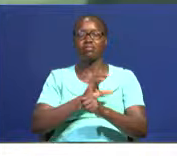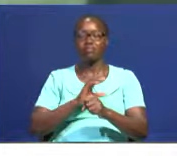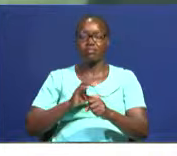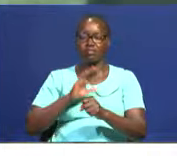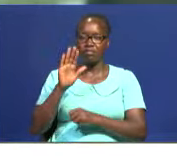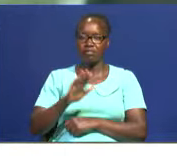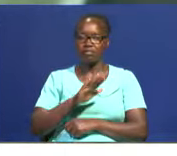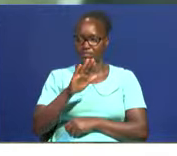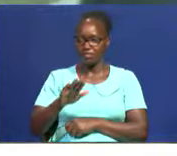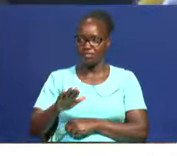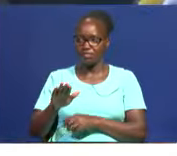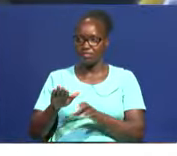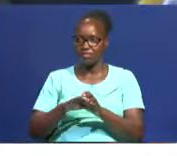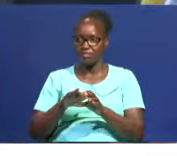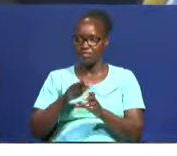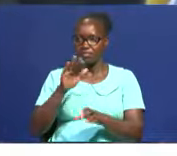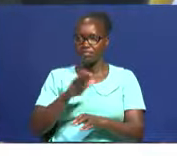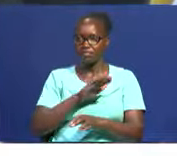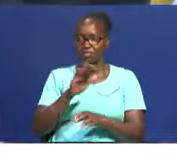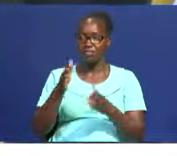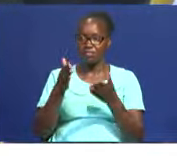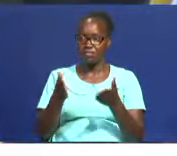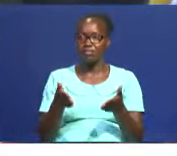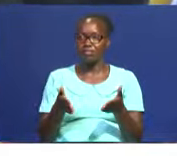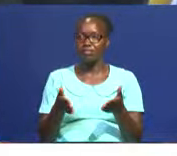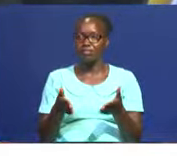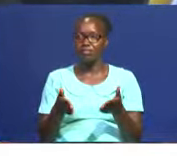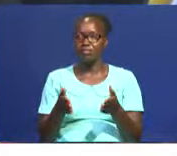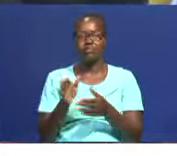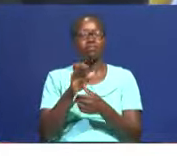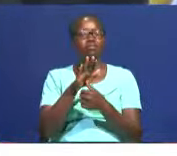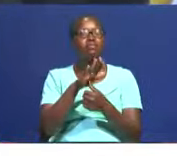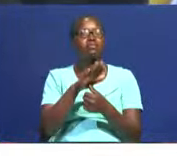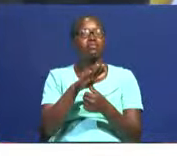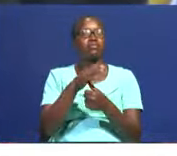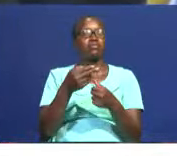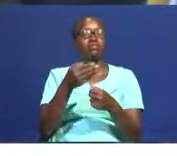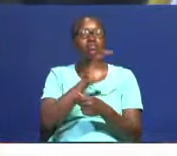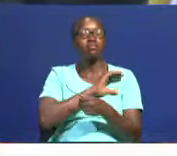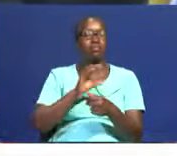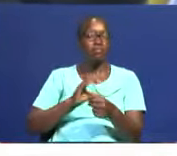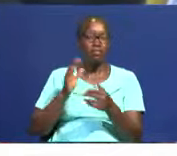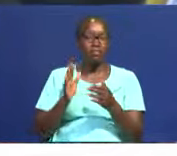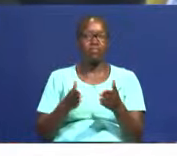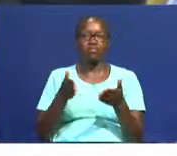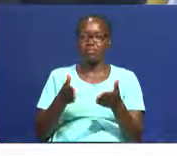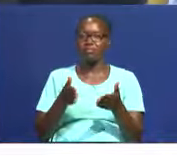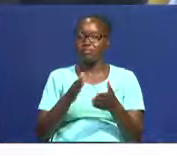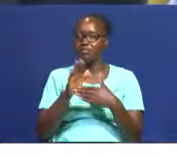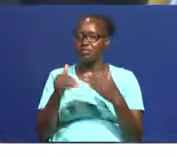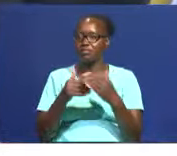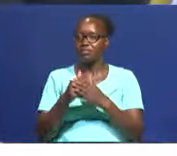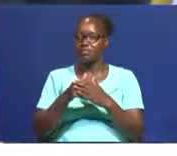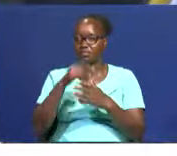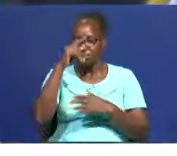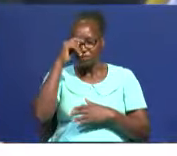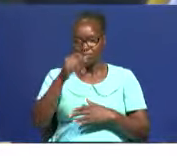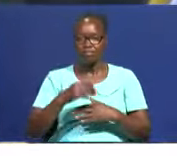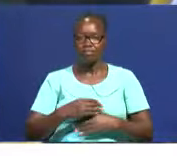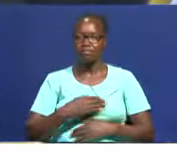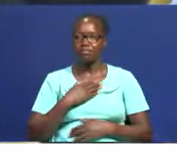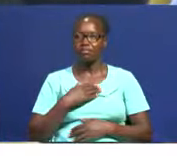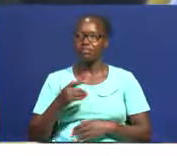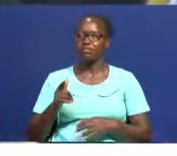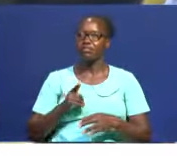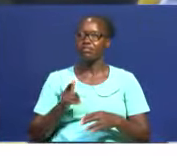of Parliament and Members of Parliament present, Ambassadors and High Commissioners present, all distinguished guests,